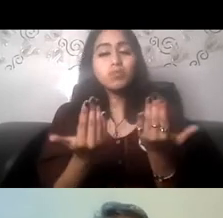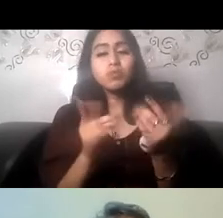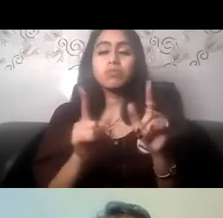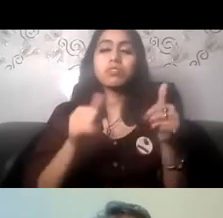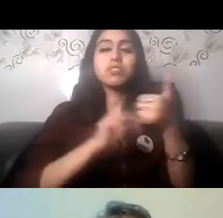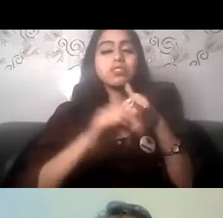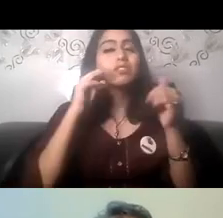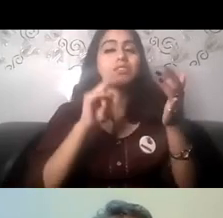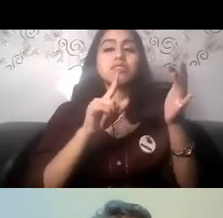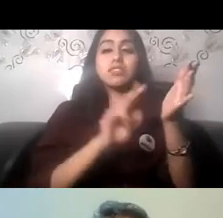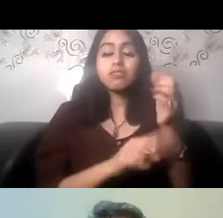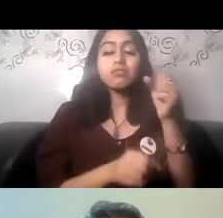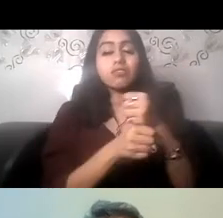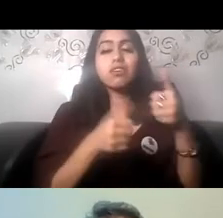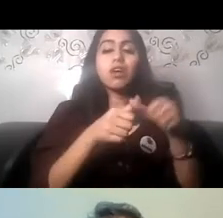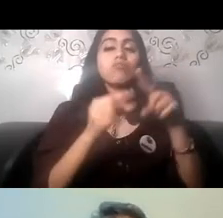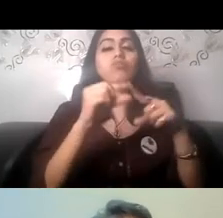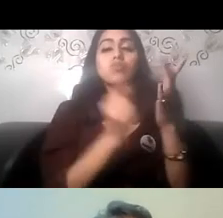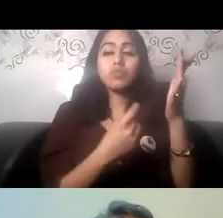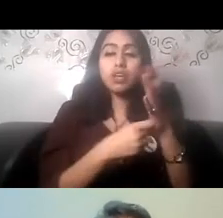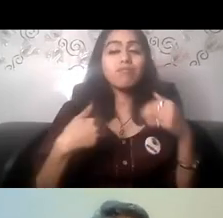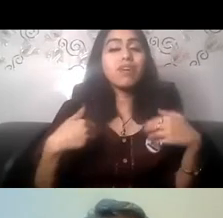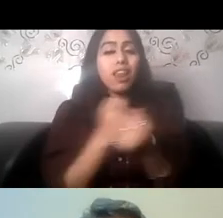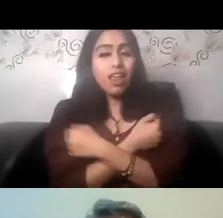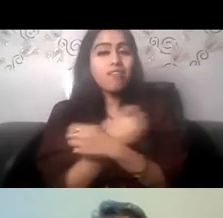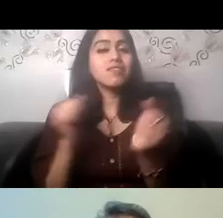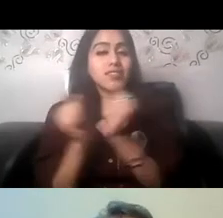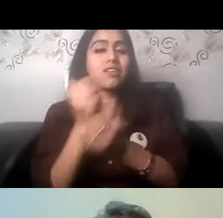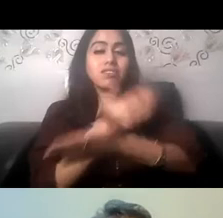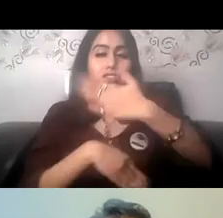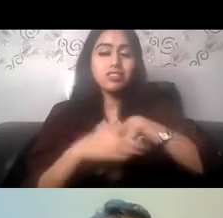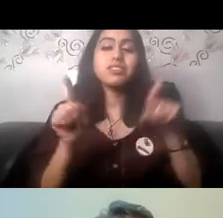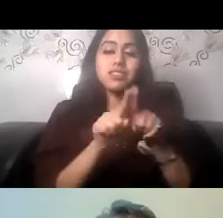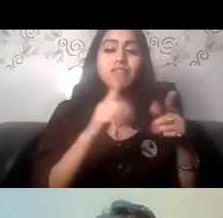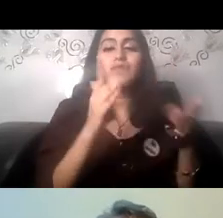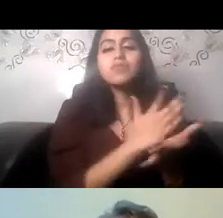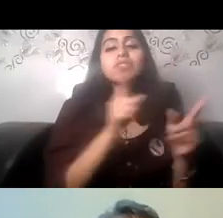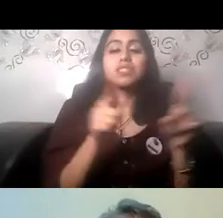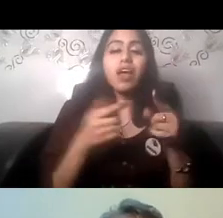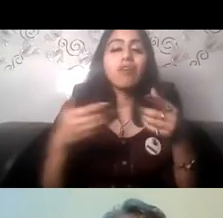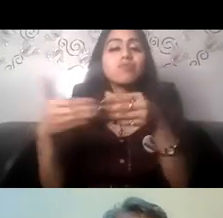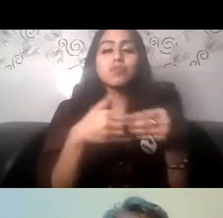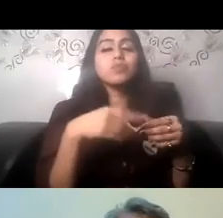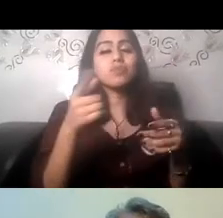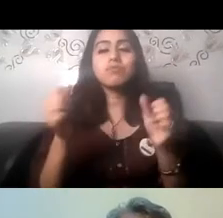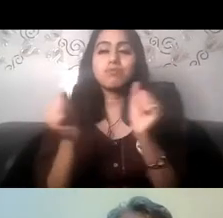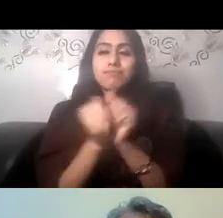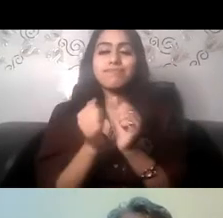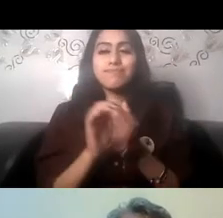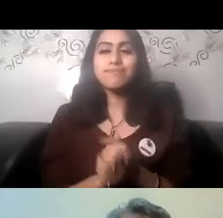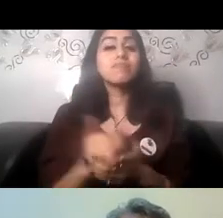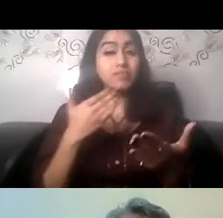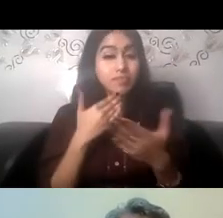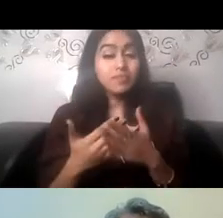I would love to work with Sarthak to bring something out of Singapore, create a Singapore chapter, or with the guidance of Mr. Devashish. Thank you very